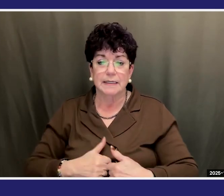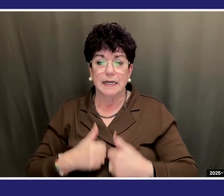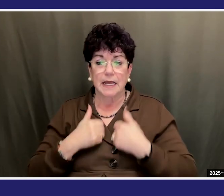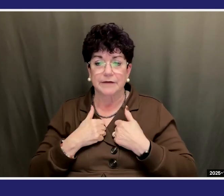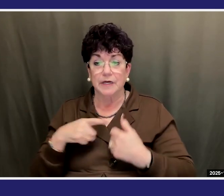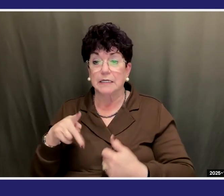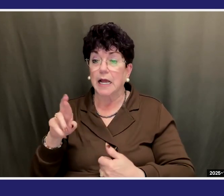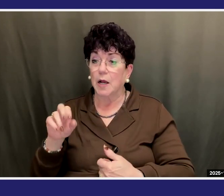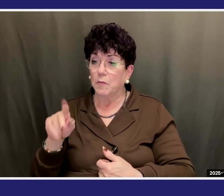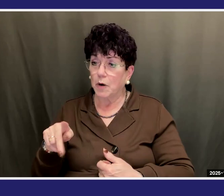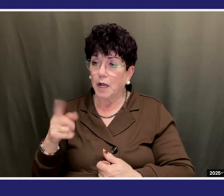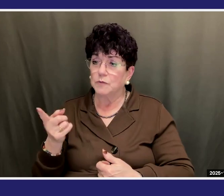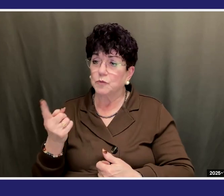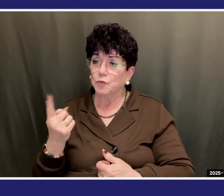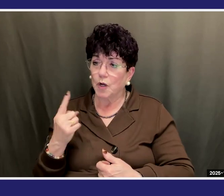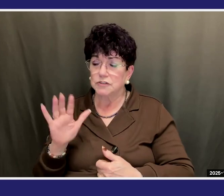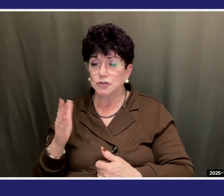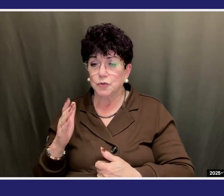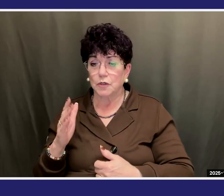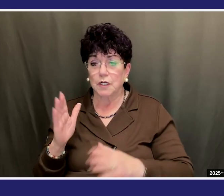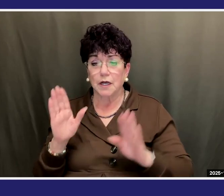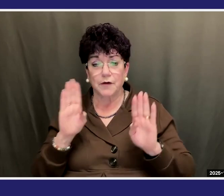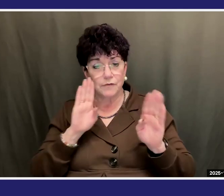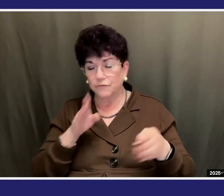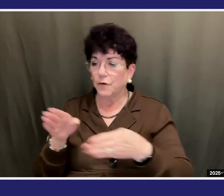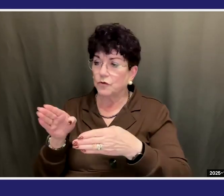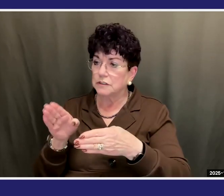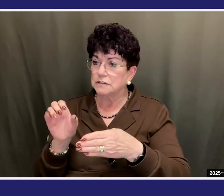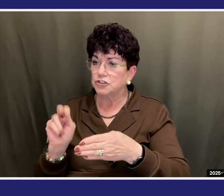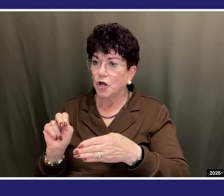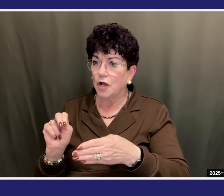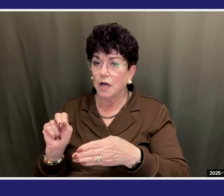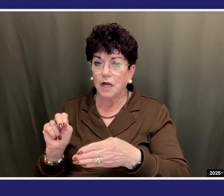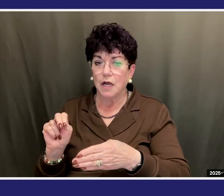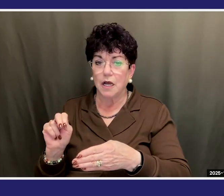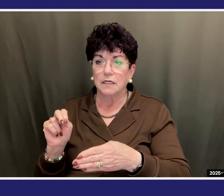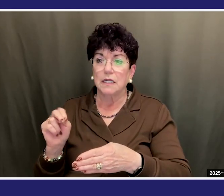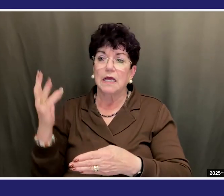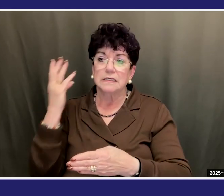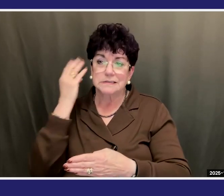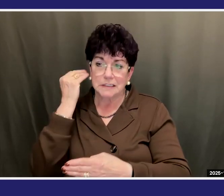Proposition 1 sort of zoomed our focus towards schizophrenia